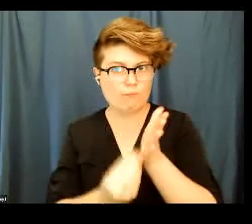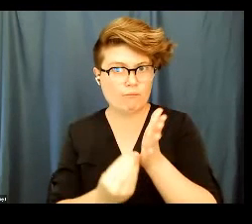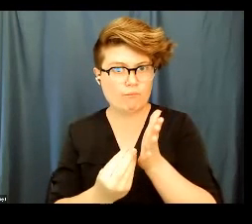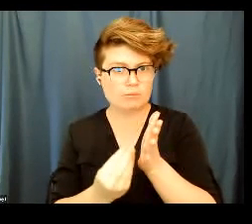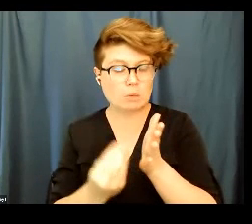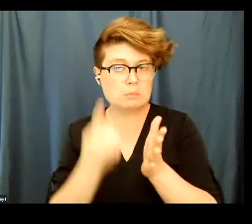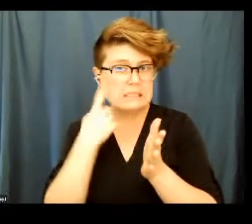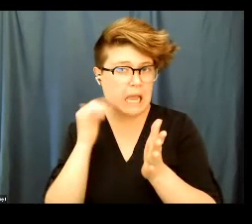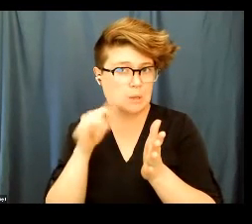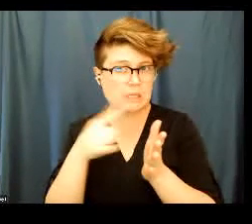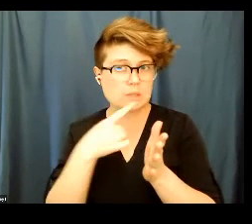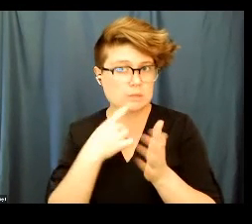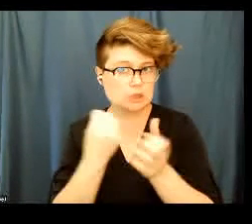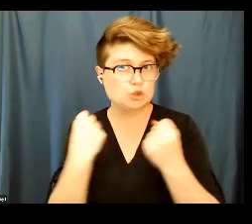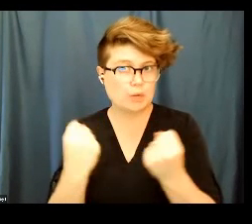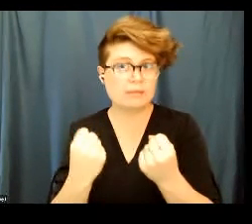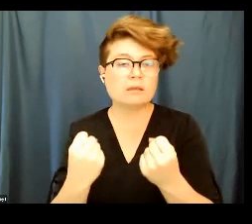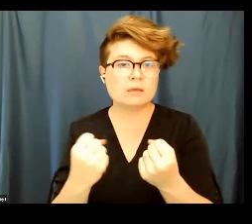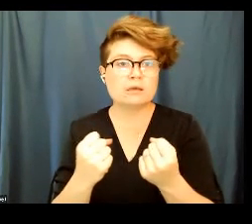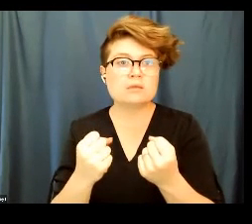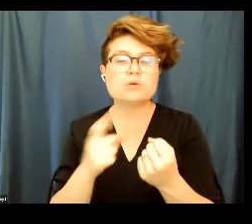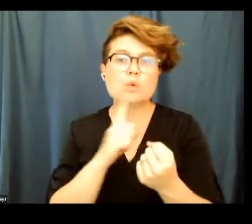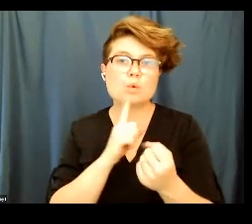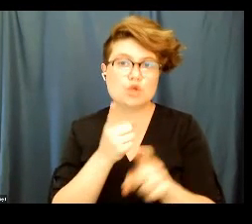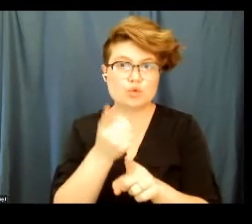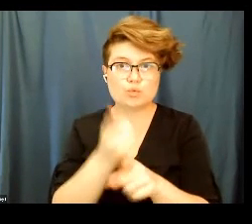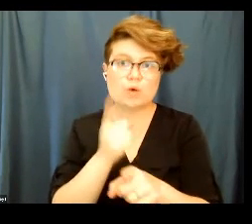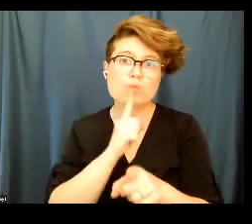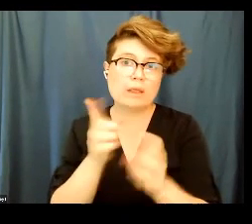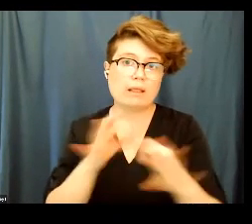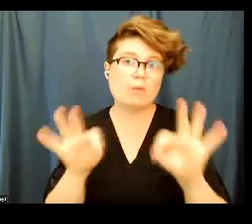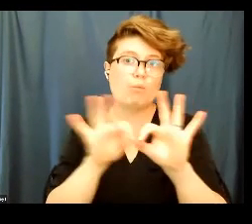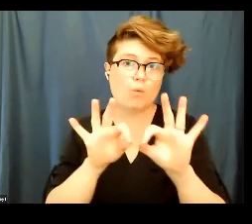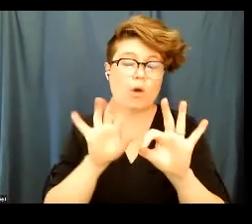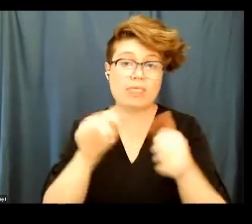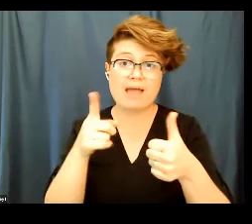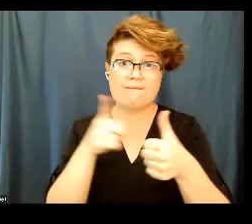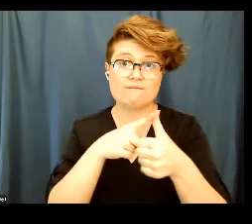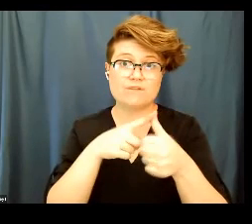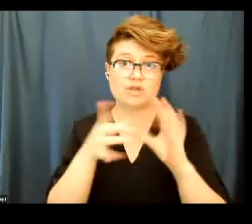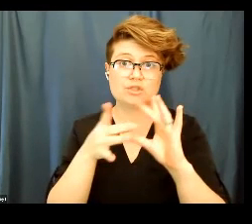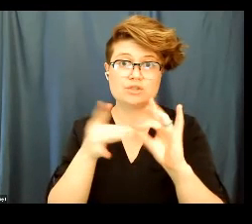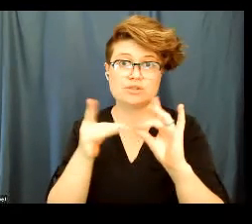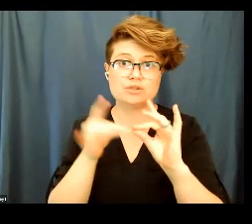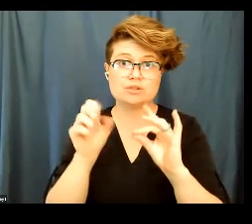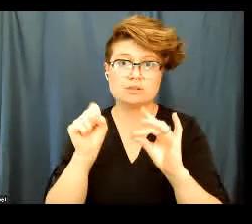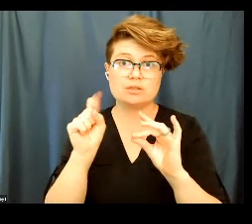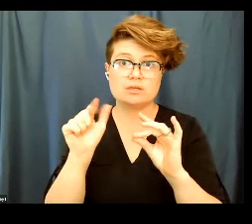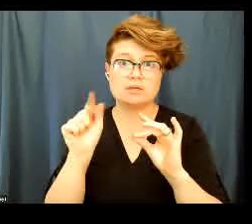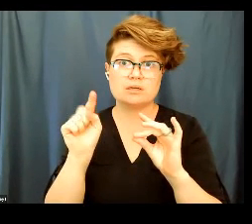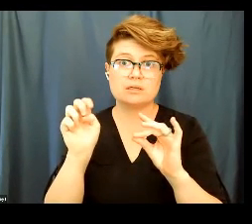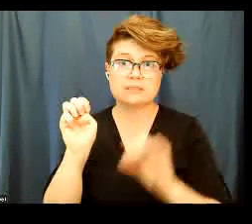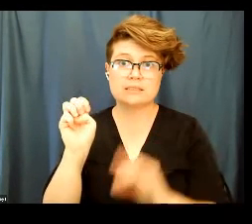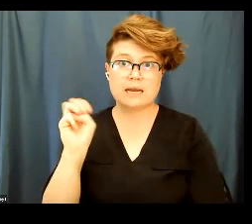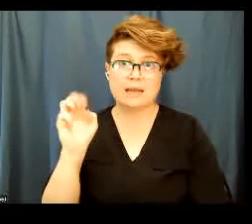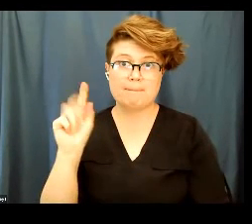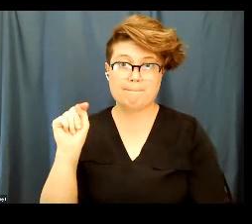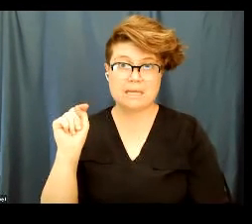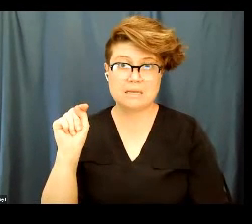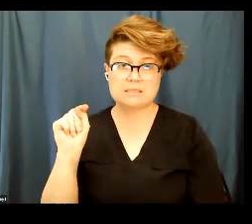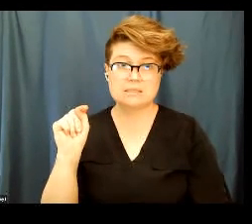yeah, so it's really important to take that initial statement and to have that really be clear.